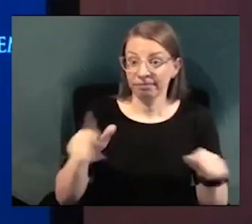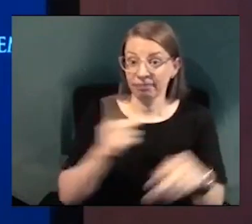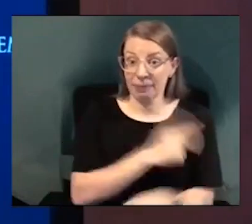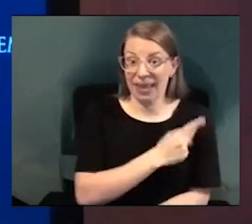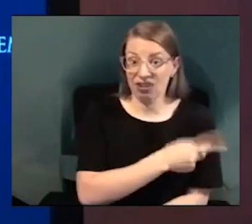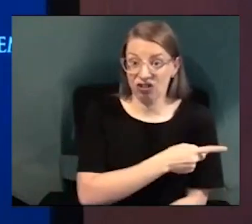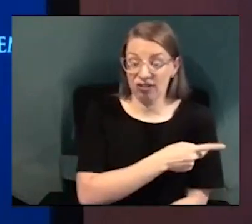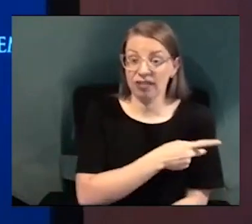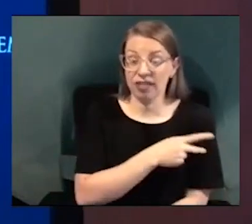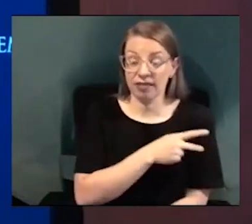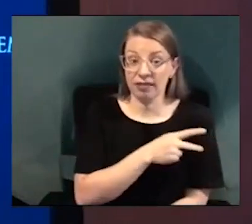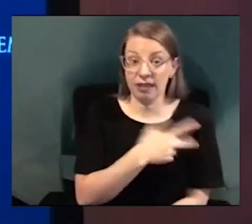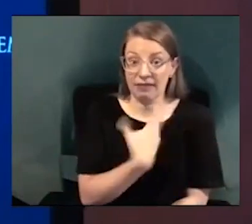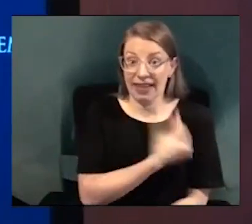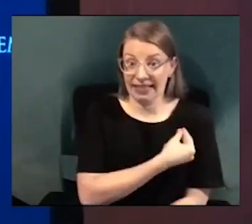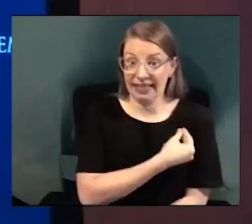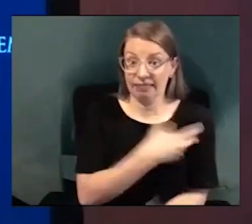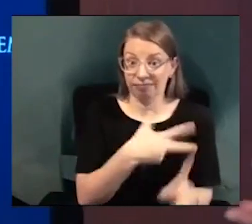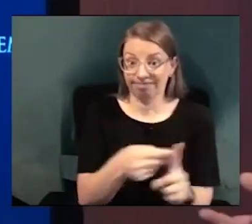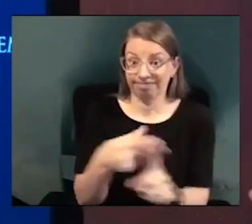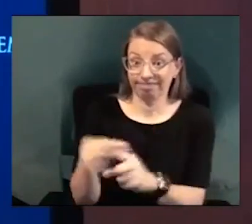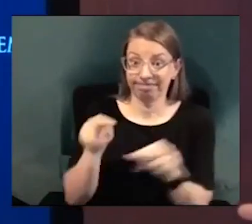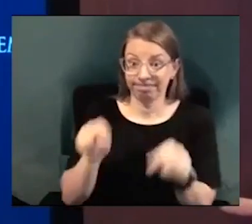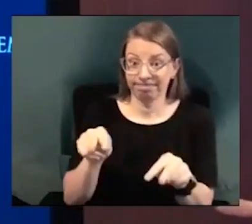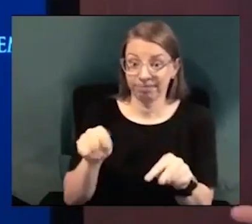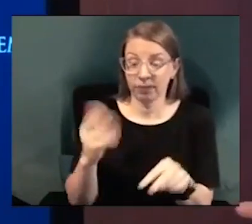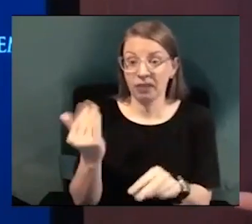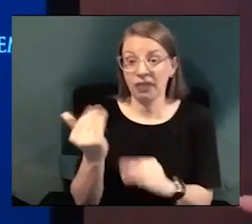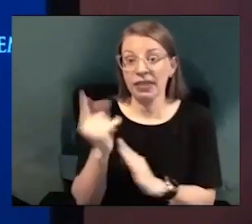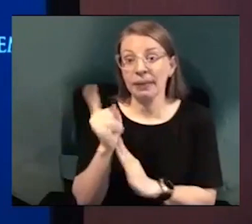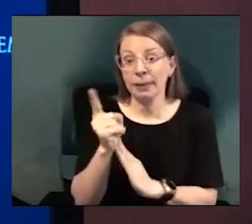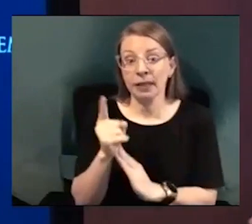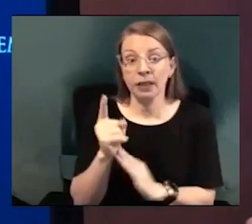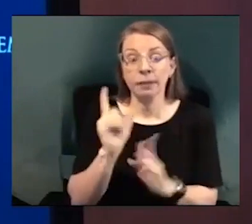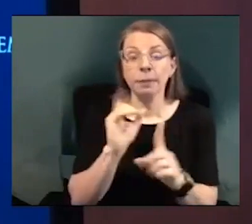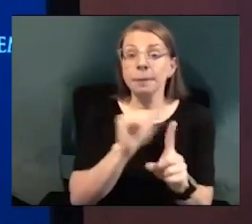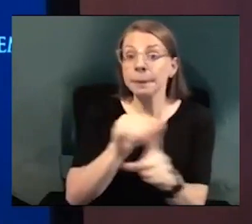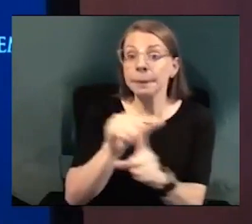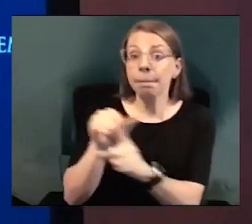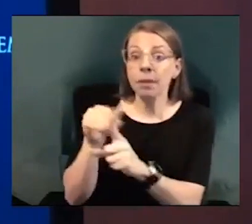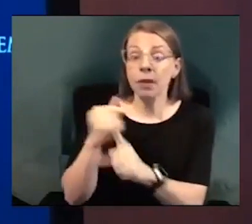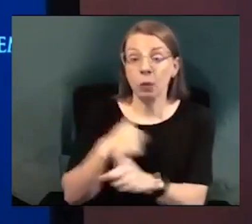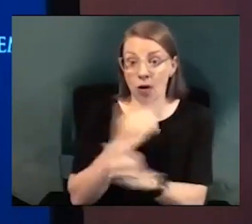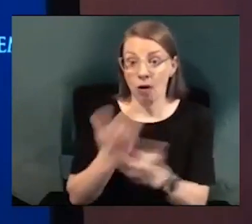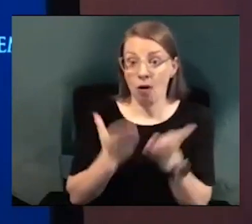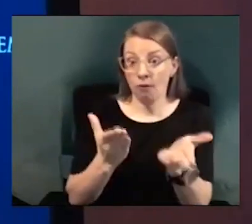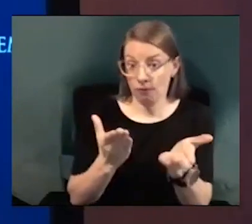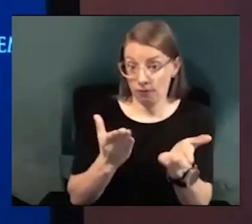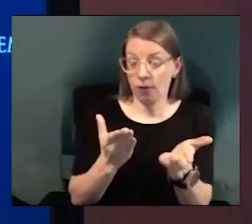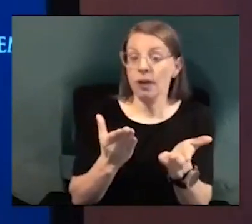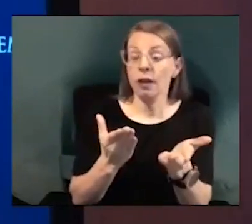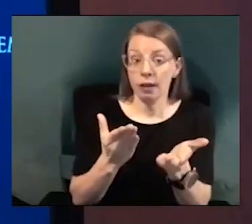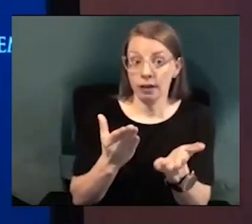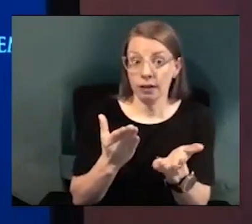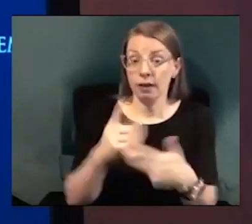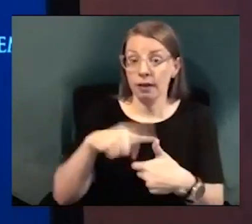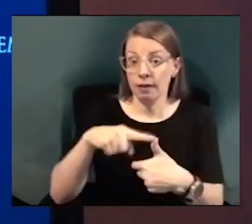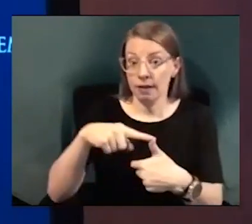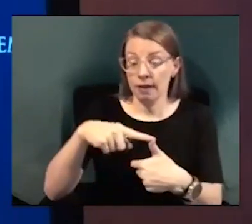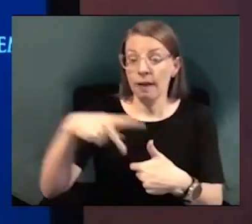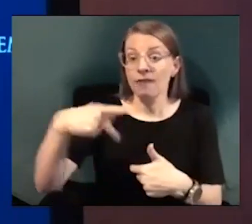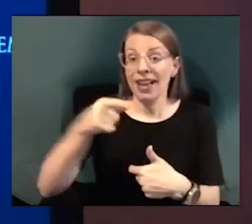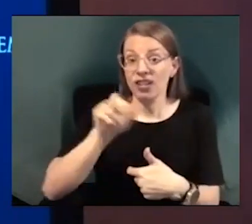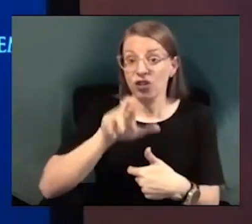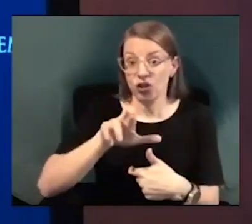well. And just kind of as a reminder for everybody as well, we are offering the vaccine, the Pfizer-BioNTech, in our South